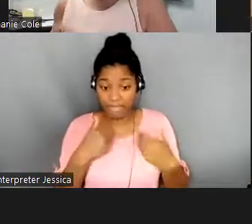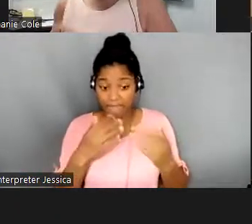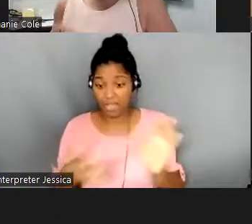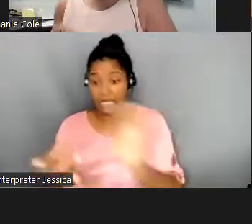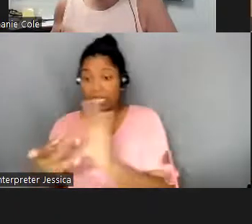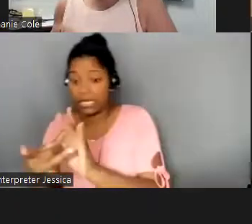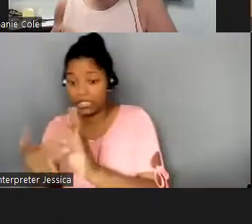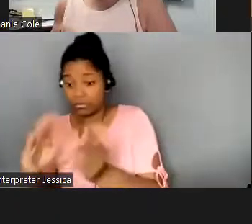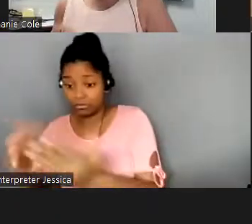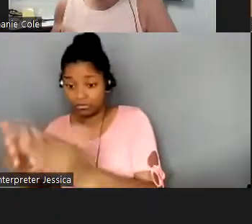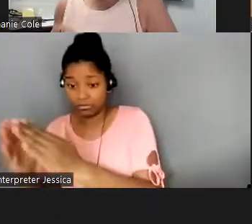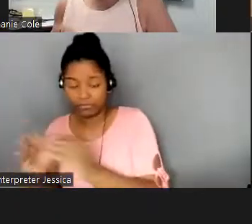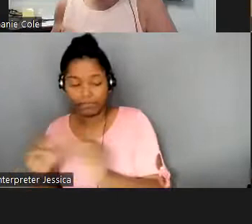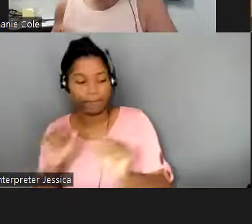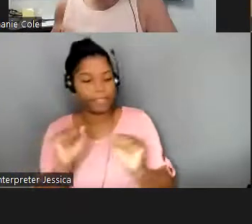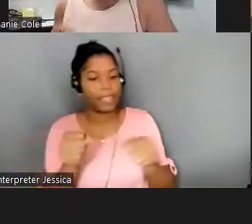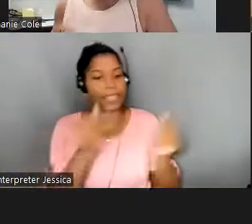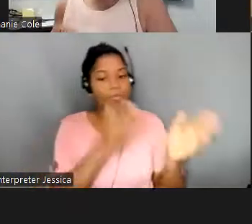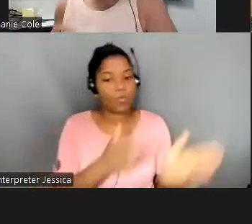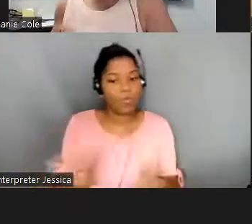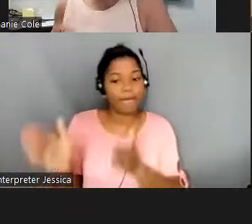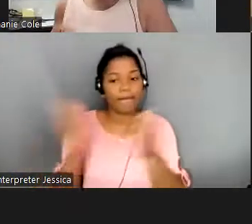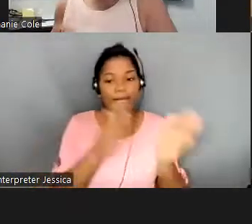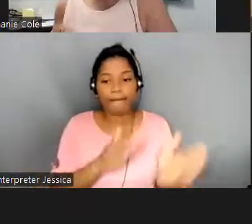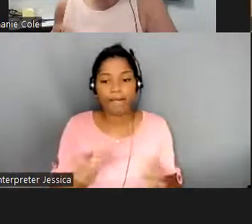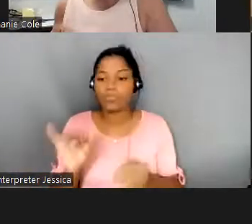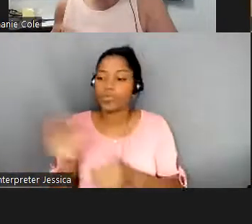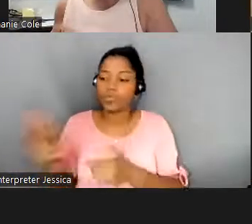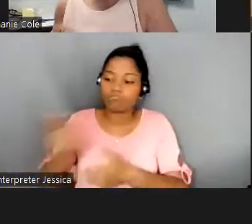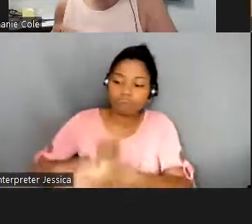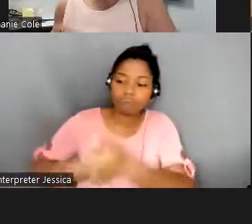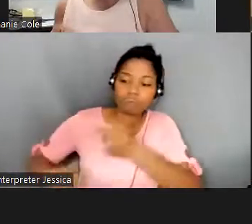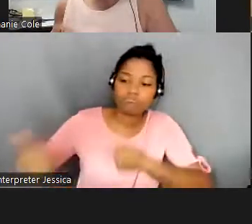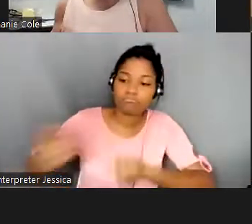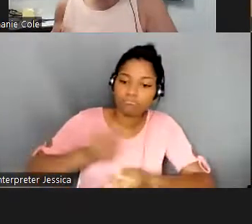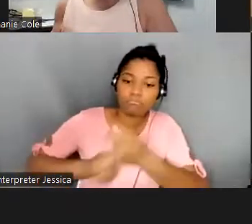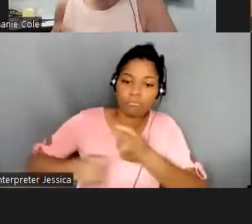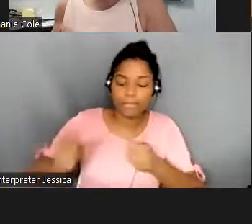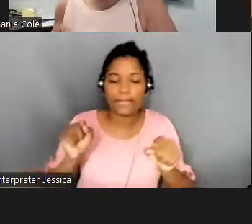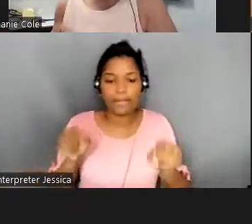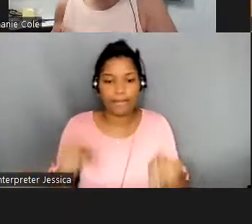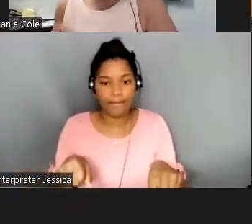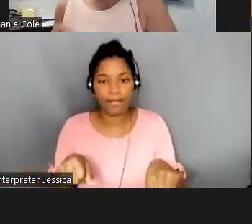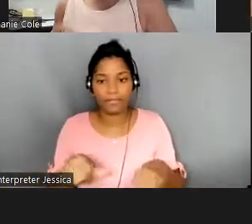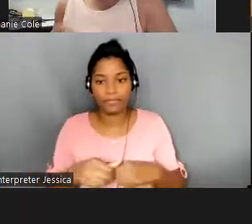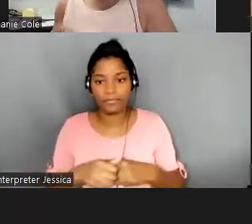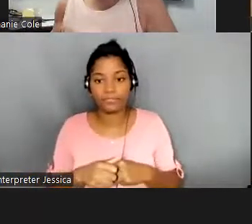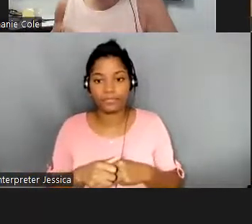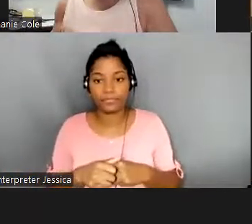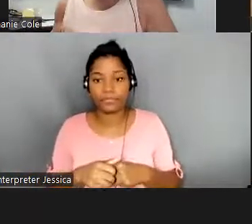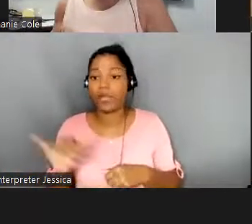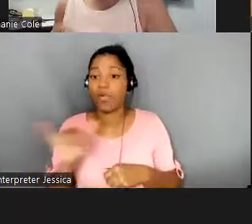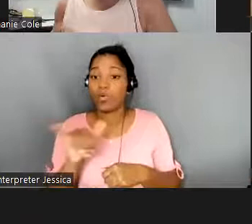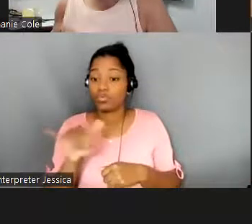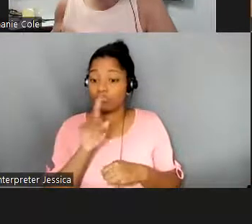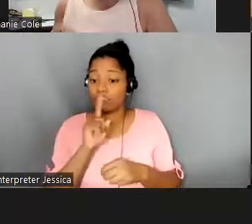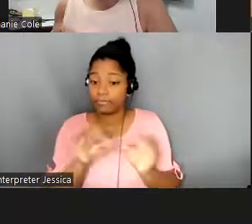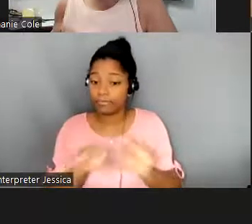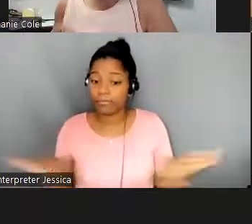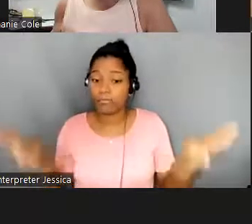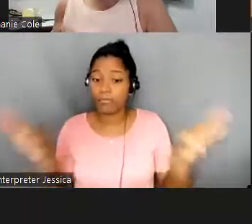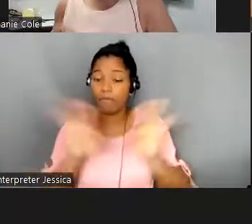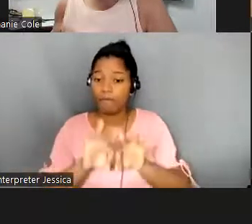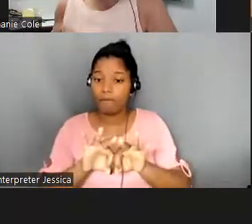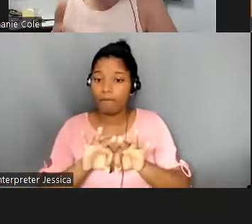help organize and draw participants to the services. And it's also equally important that we